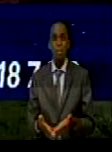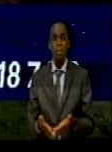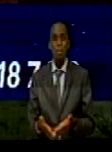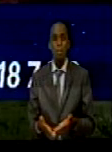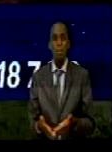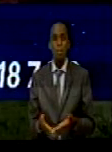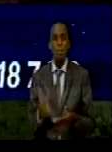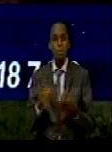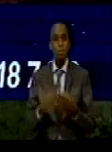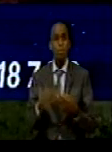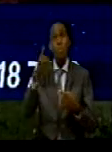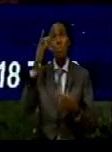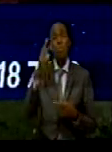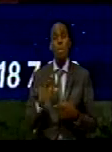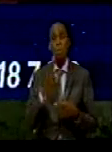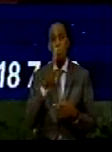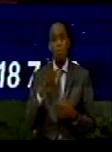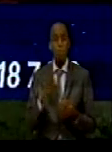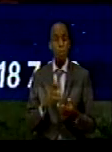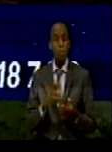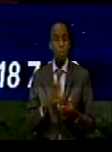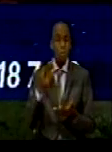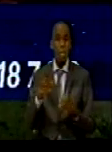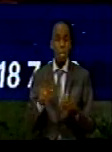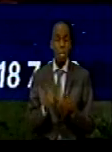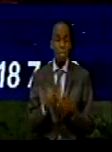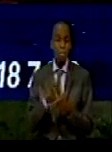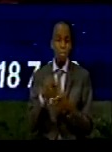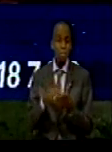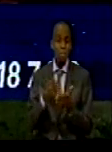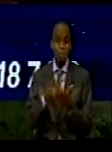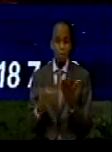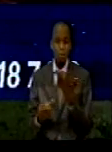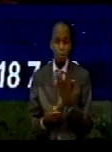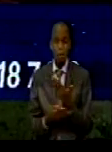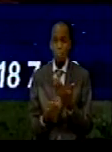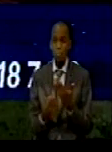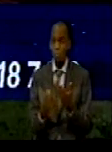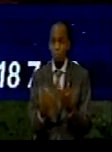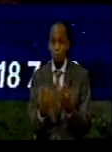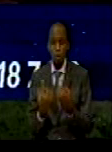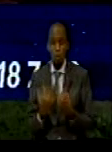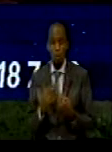suddenly, they call me the glory. So this program was coming up, and